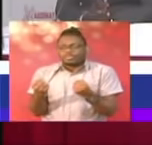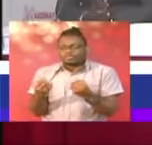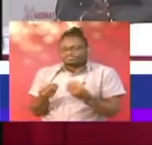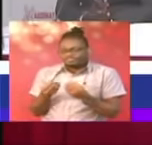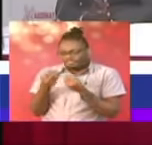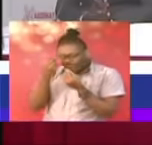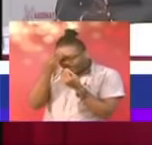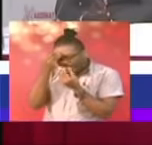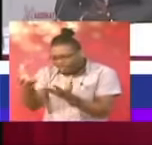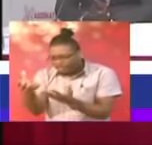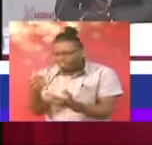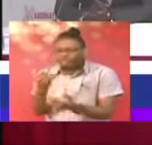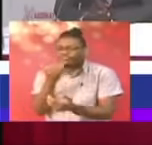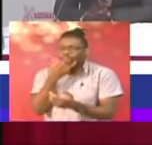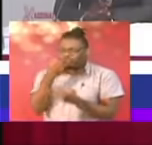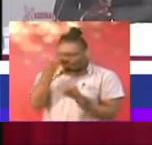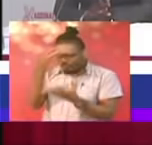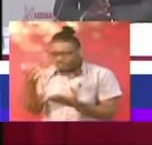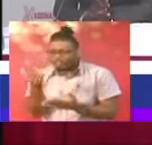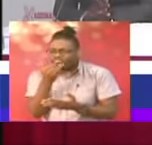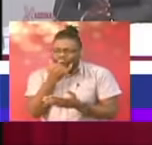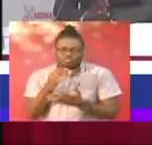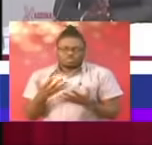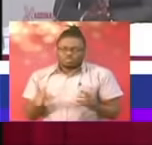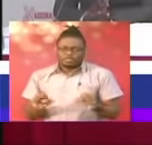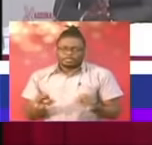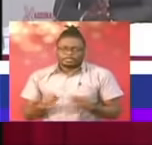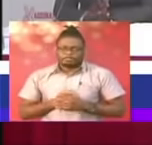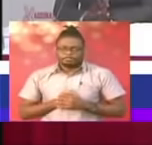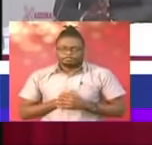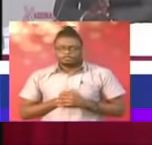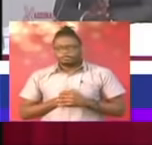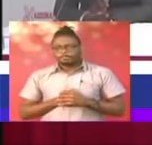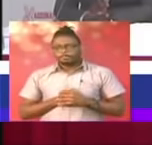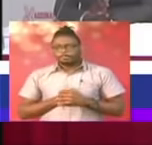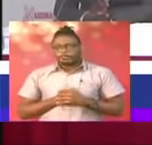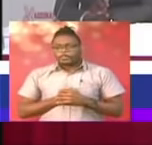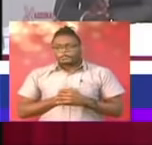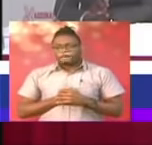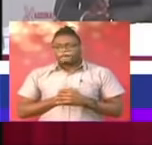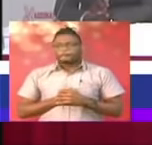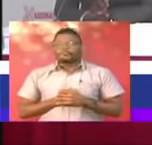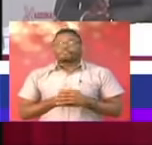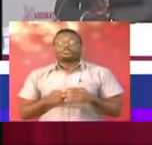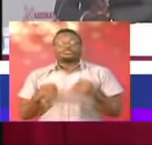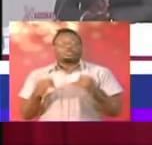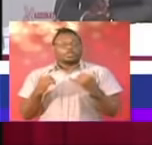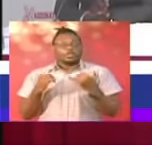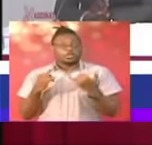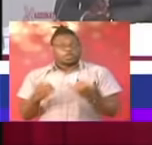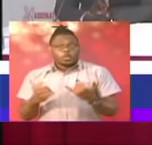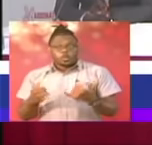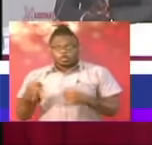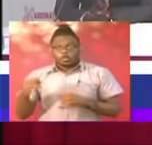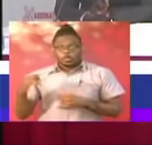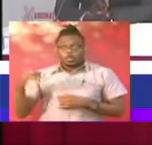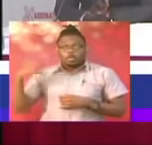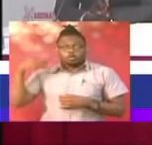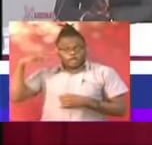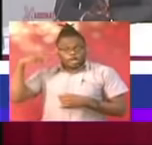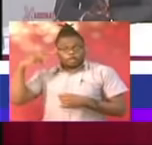Was there a second question? No, just one. Okay. Thank you very much, Dr. Hines. We now go to Power 102.